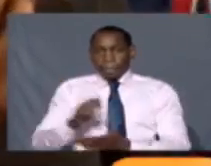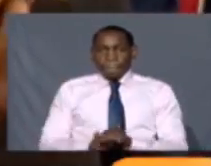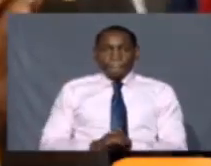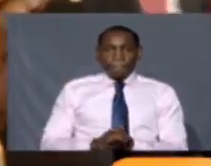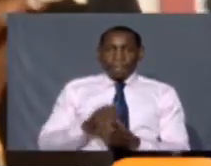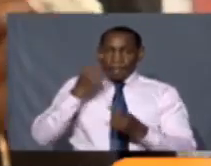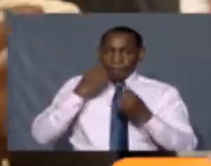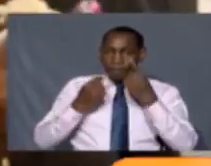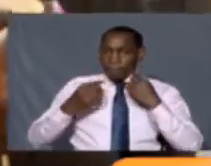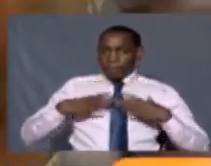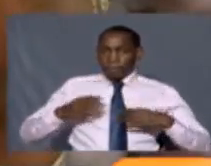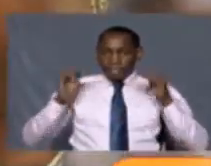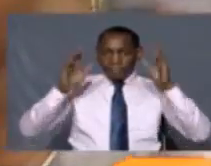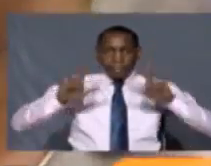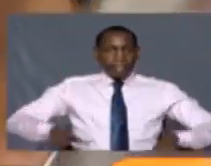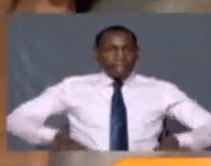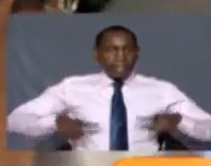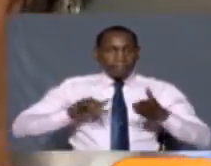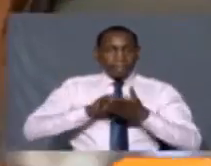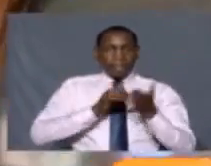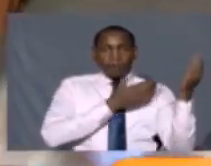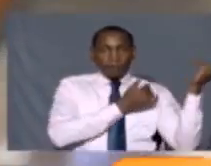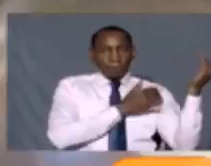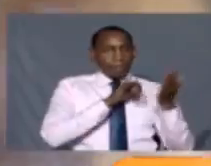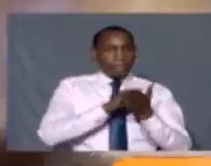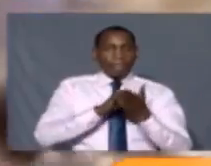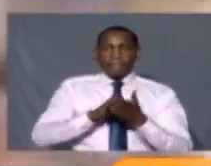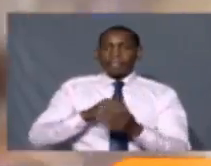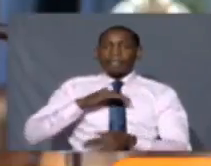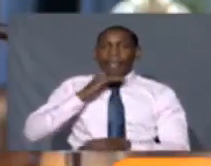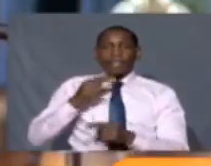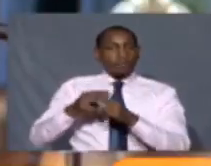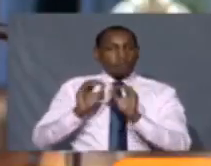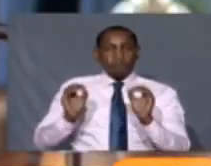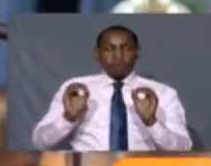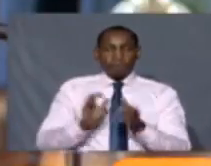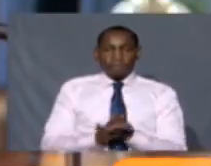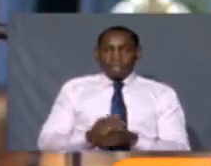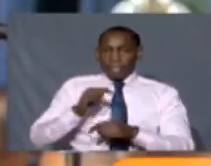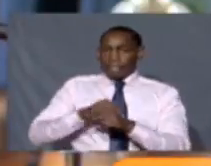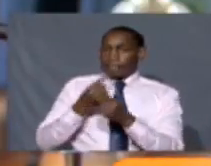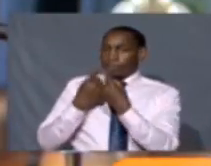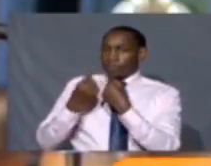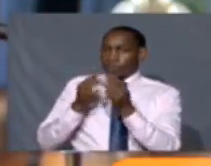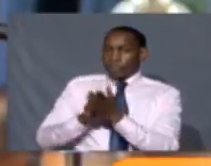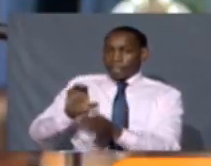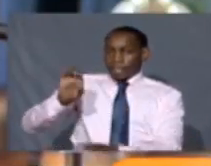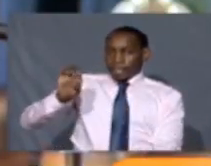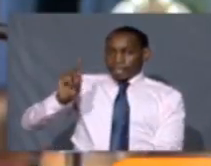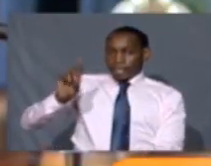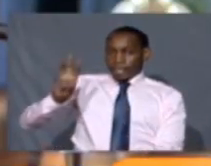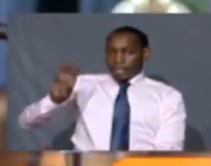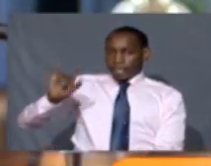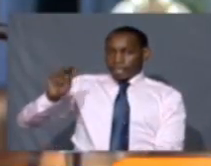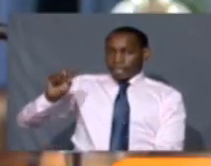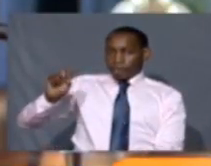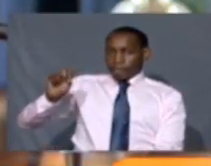1991. Mourners here to celebrate a life that they had hoped would not be lost so soon. When I spoke with Edwin,